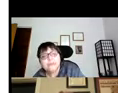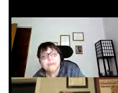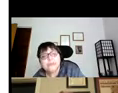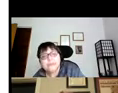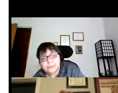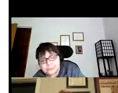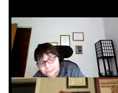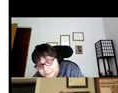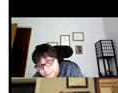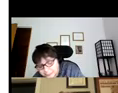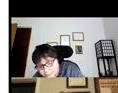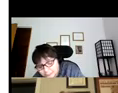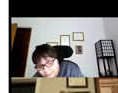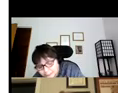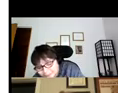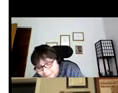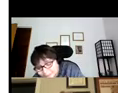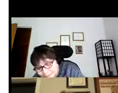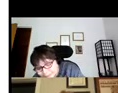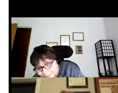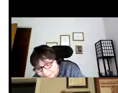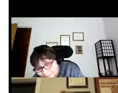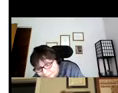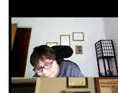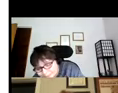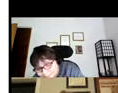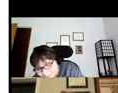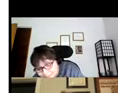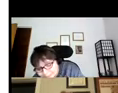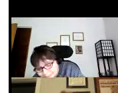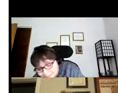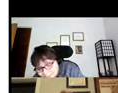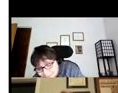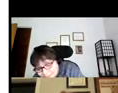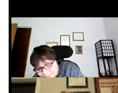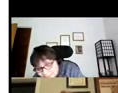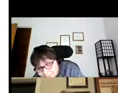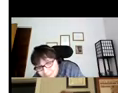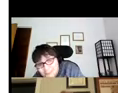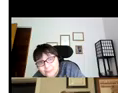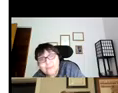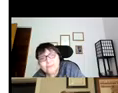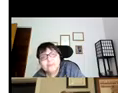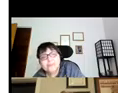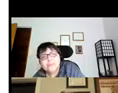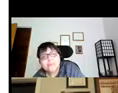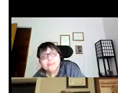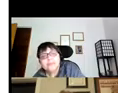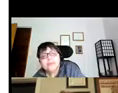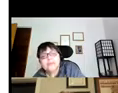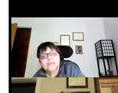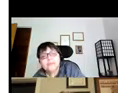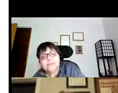to center the disabled Christ and having that be the norm around which everybody